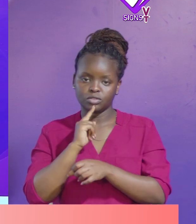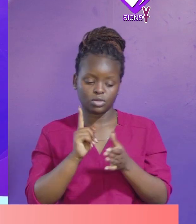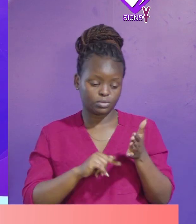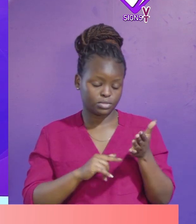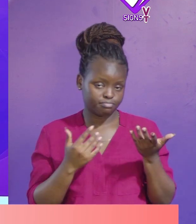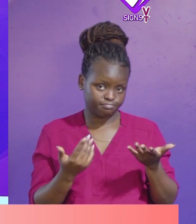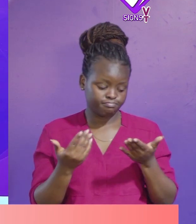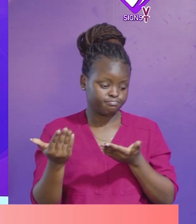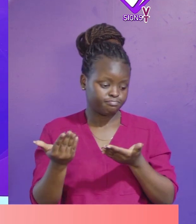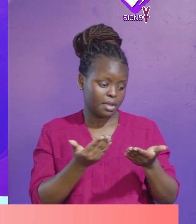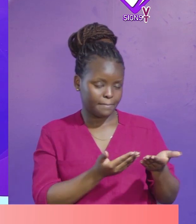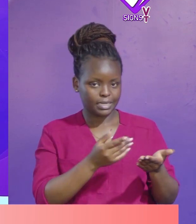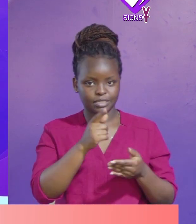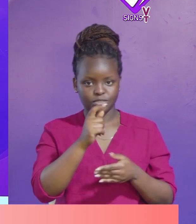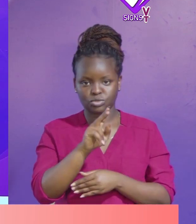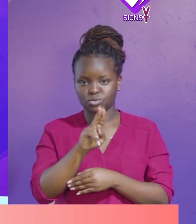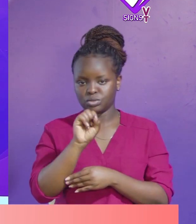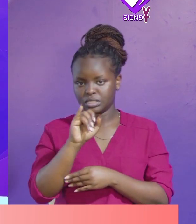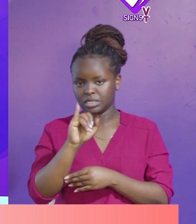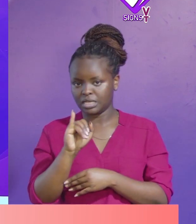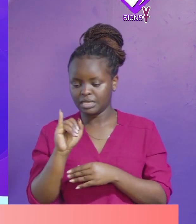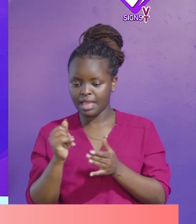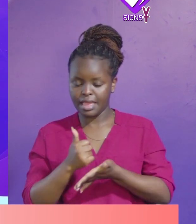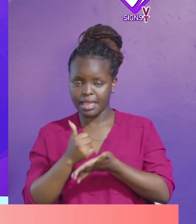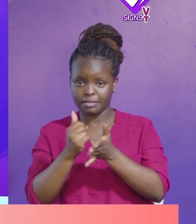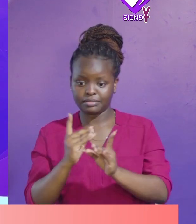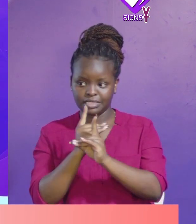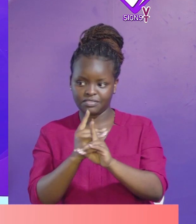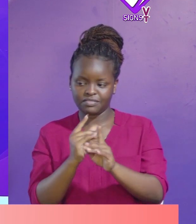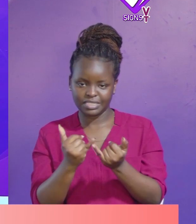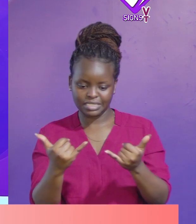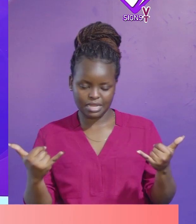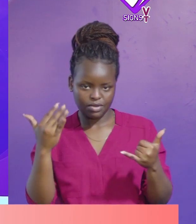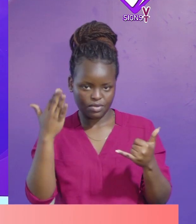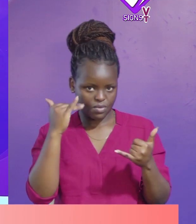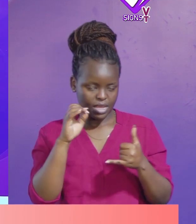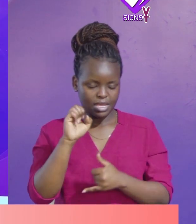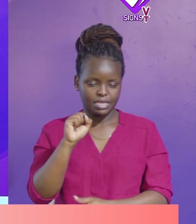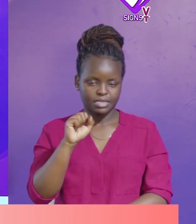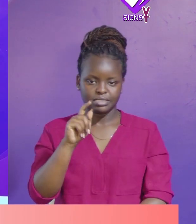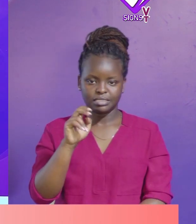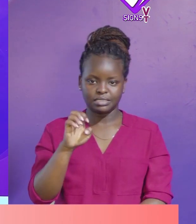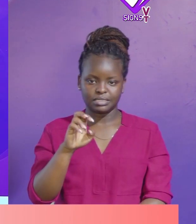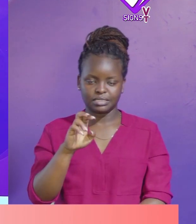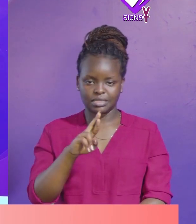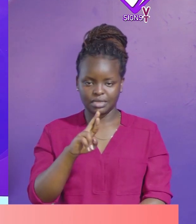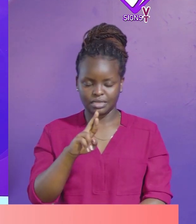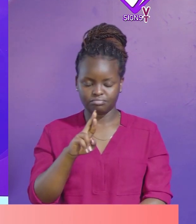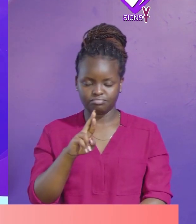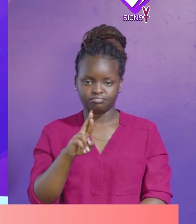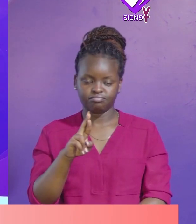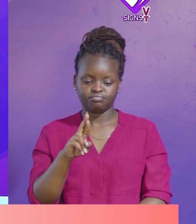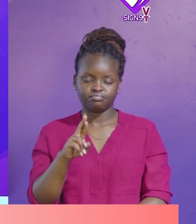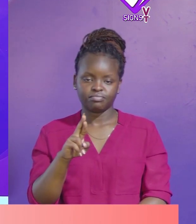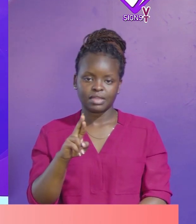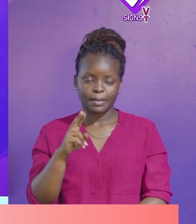they bring in Tosin Adarabioyo to help in that defense line, because Estaveo also was subbed in for